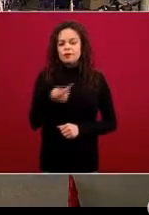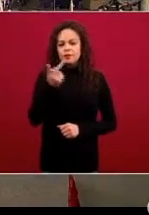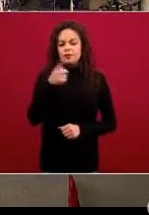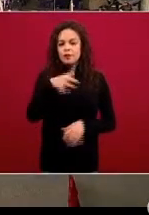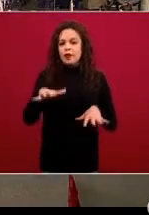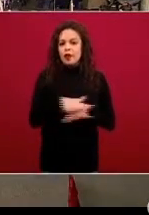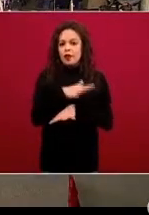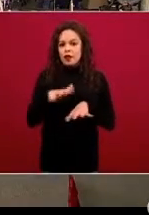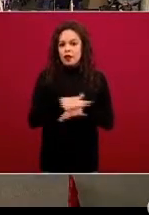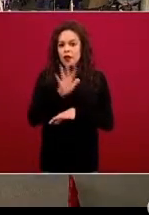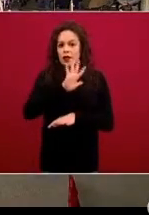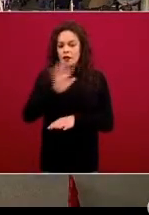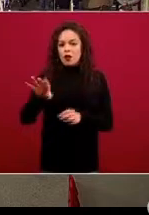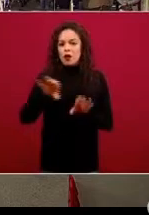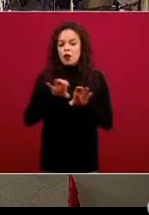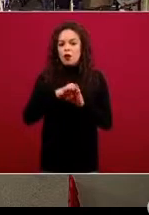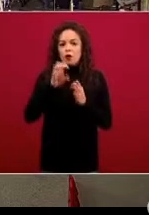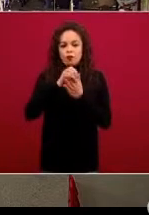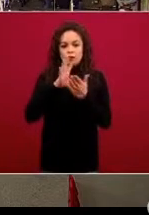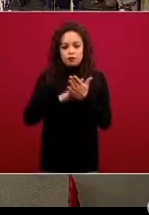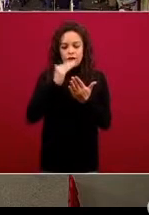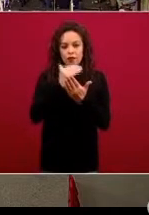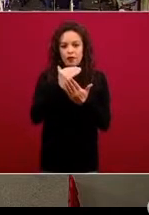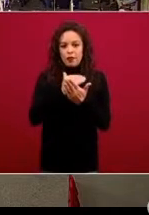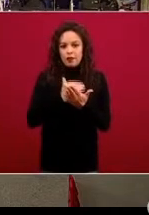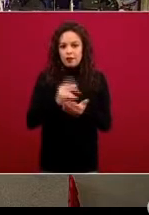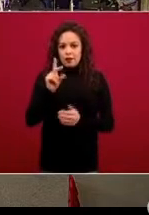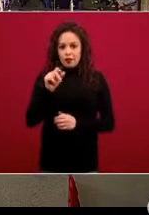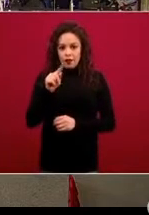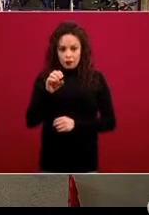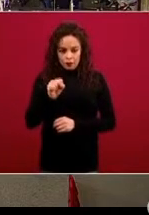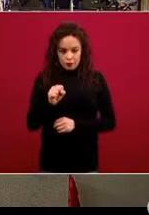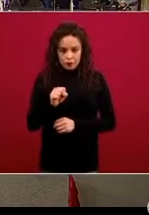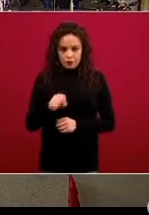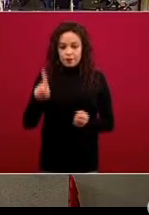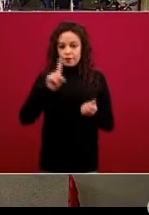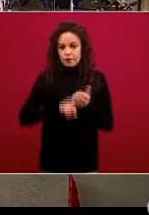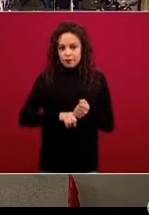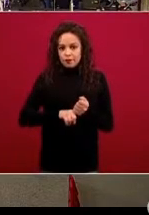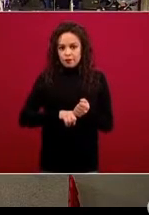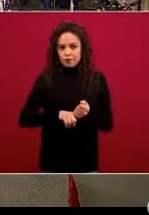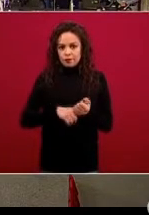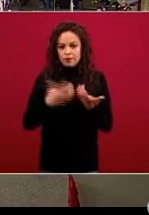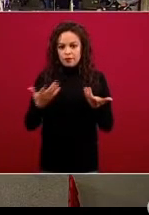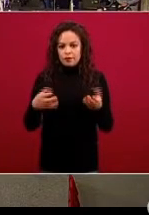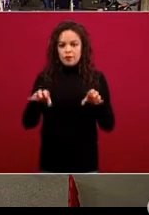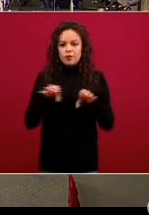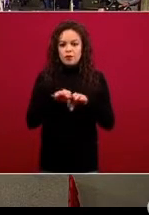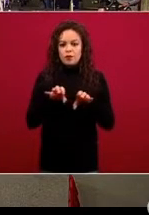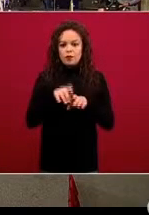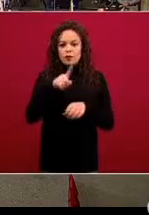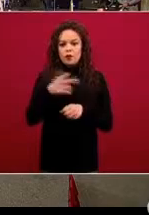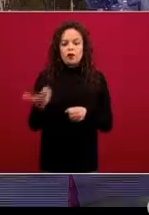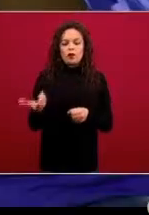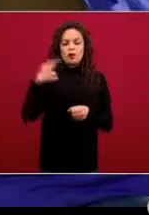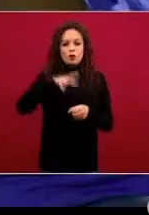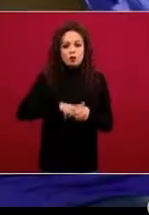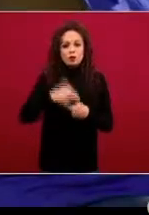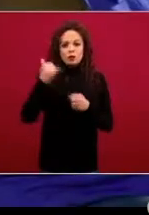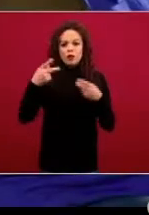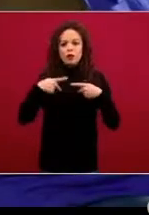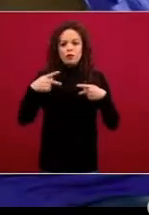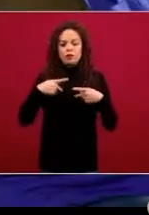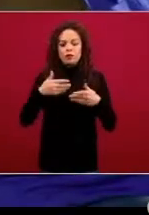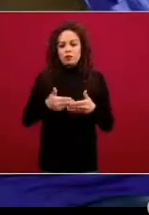data, because we sort of lost the outpatient and intubated patients numbers. I mean, I think we